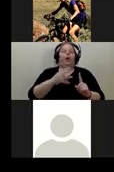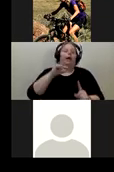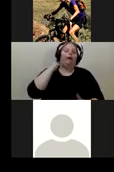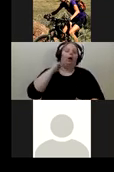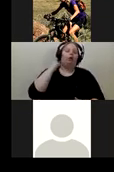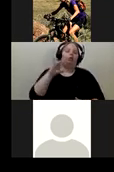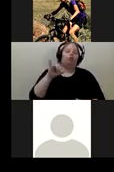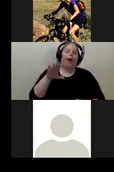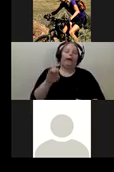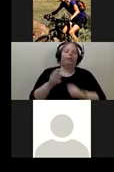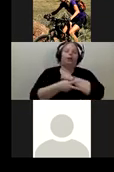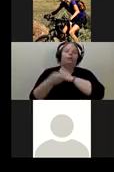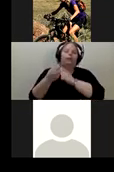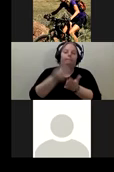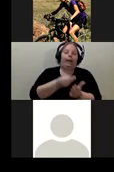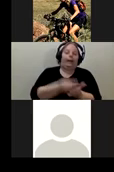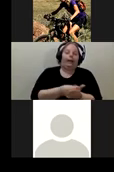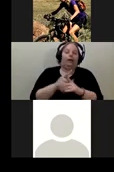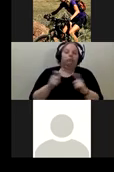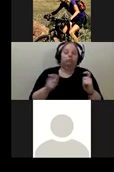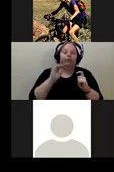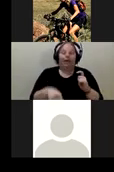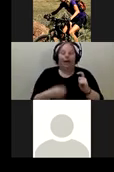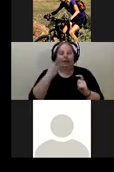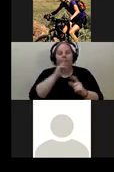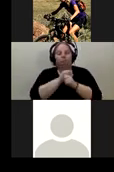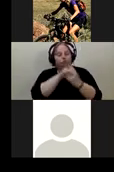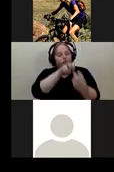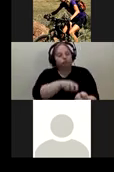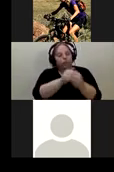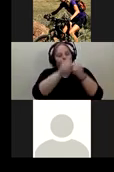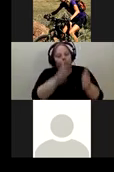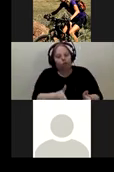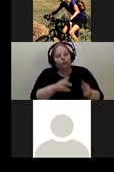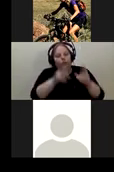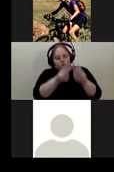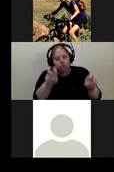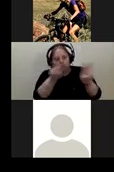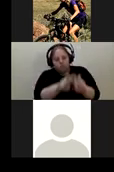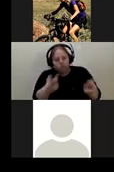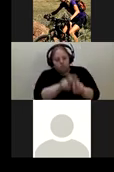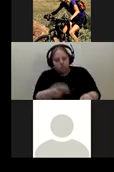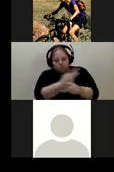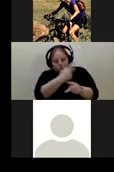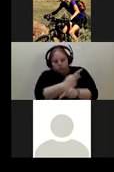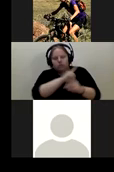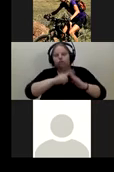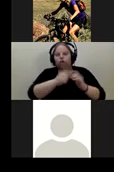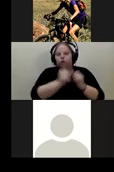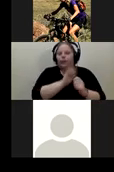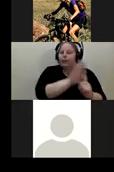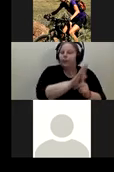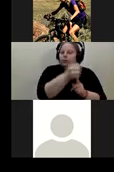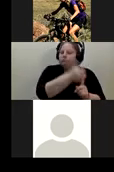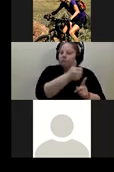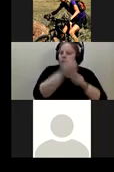like embezzlement and so forth. If you were to talk to the person and break it down, it starts with these rationalizations. Oh, they're not going to